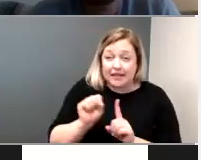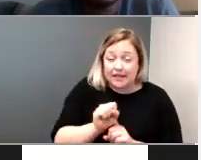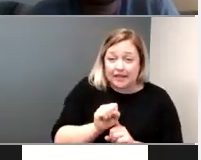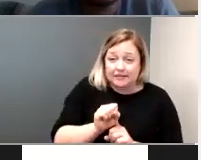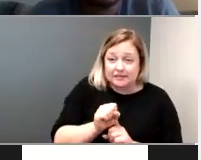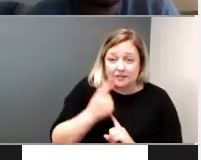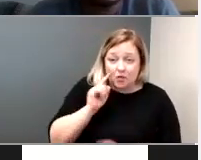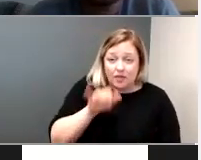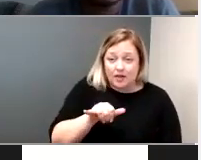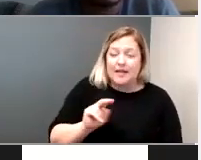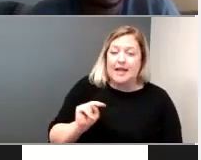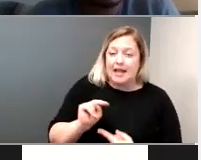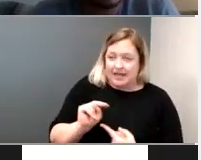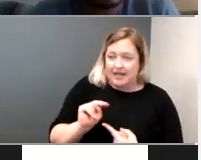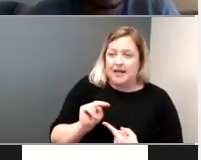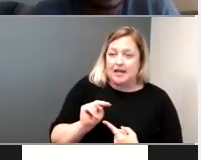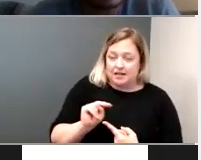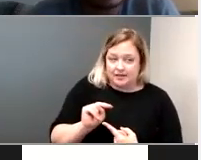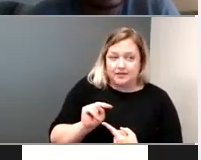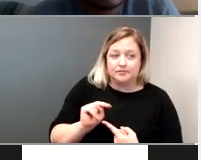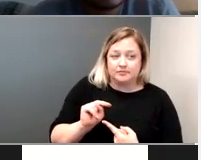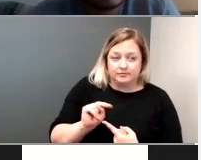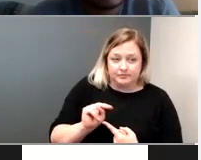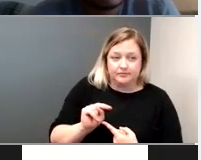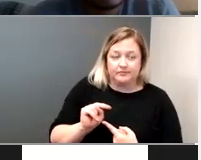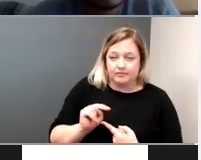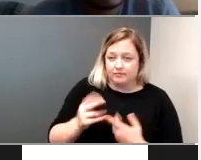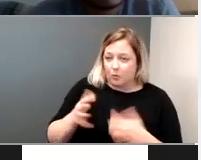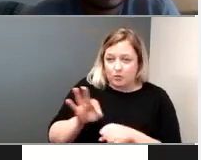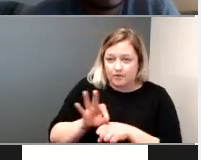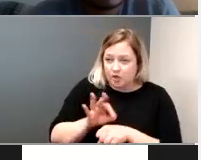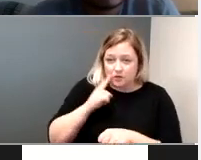N, right? Best case would be, what is the condition for our best case?